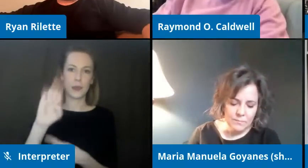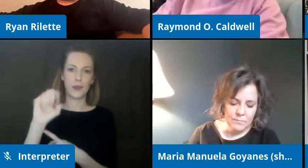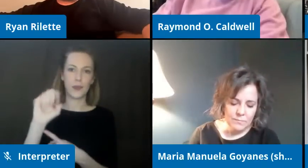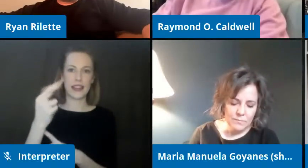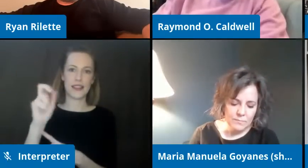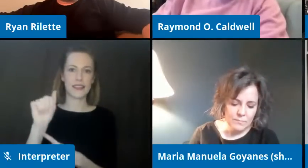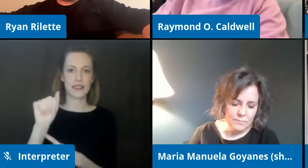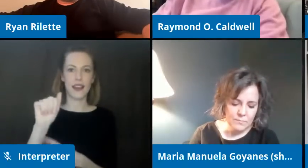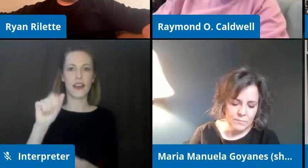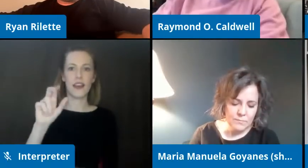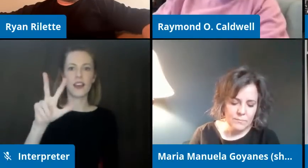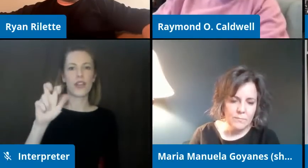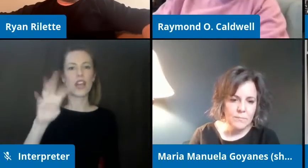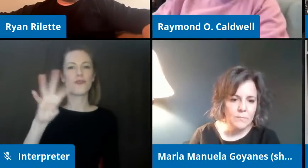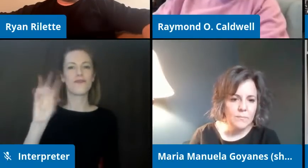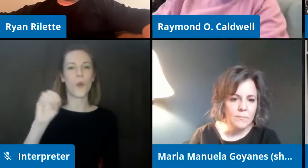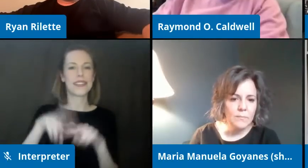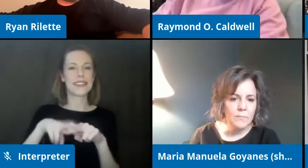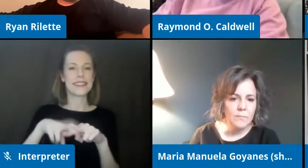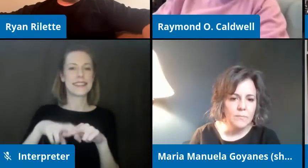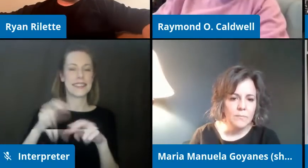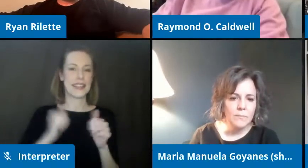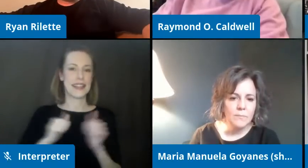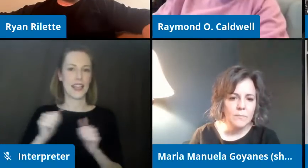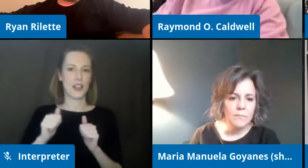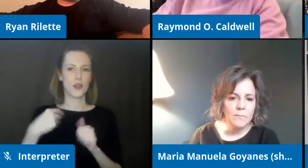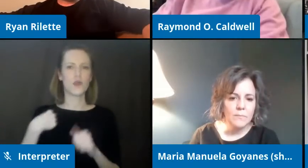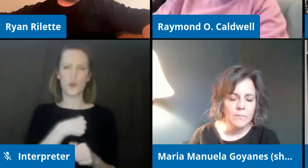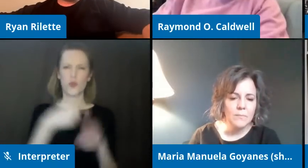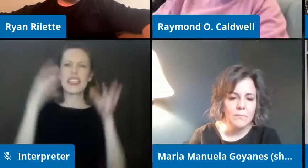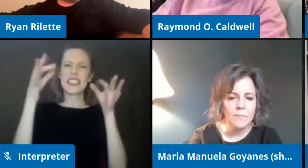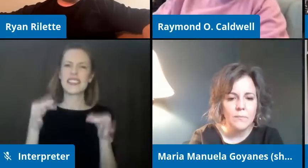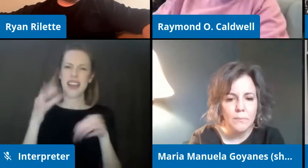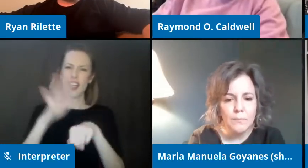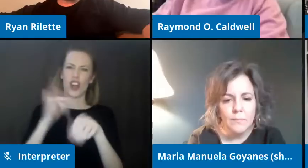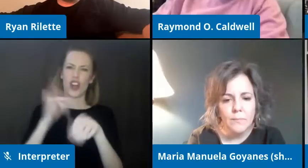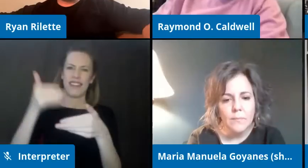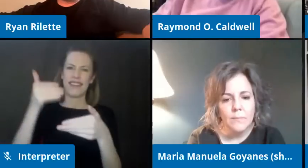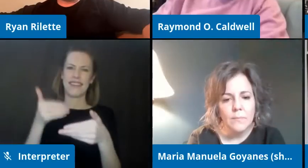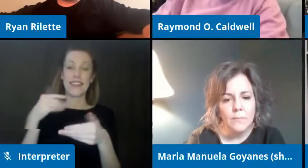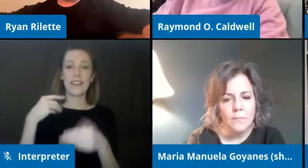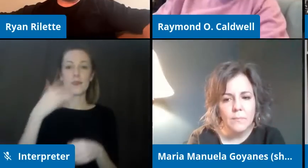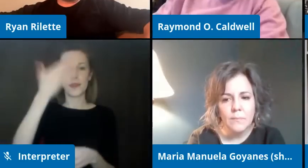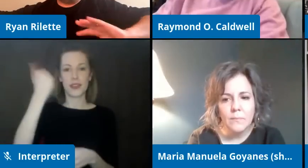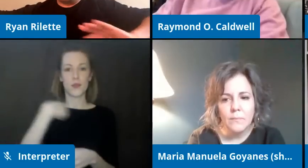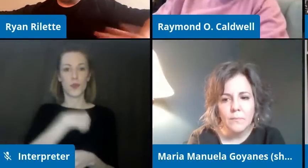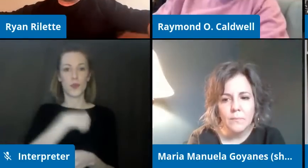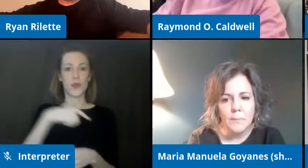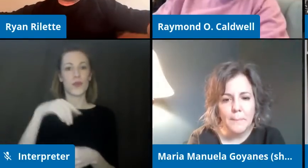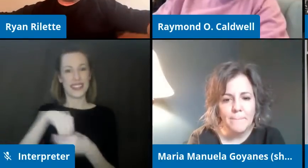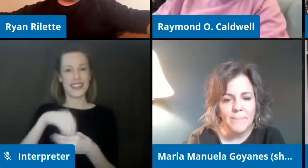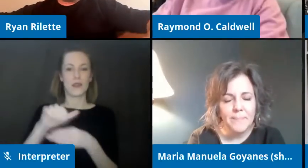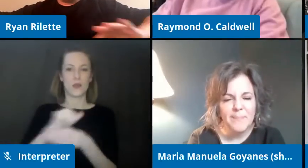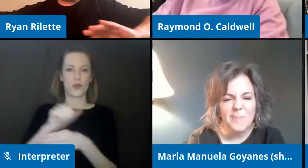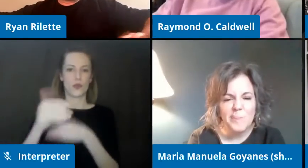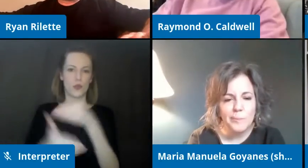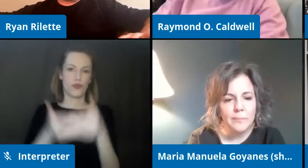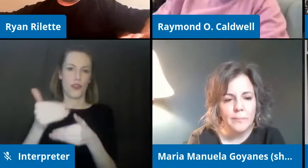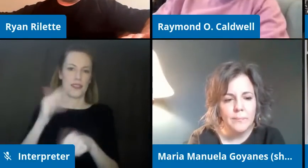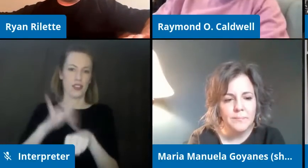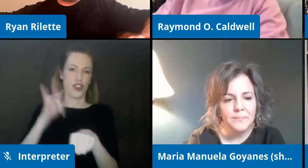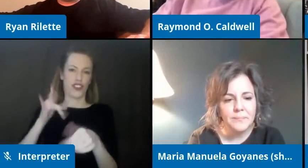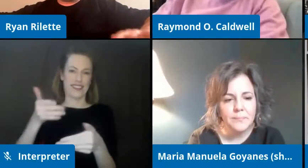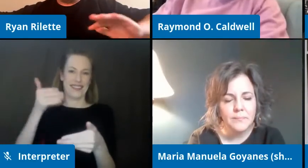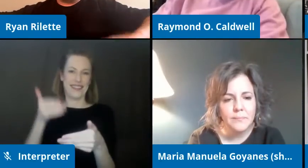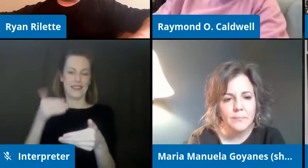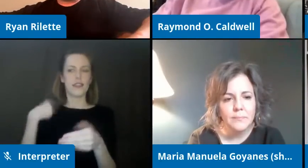We made a decision pretty early because we were in the early part of the rehearsal process, and we were one of the first companies to just say, you know, we're early